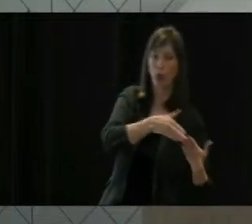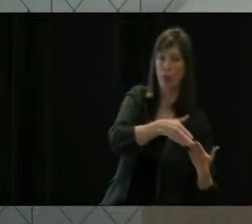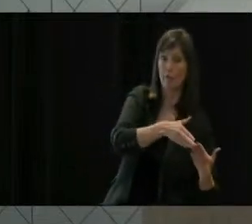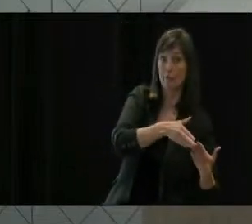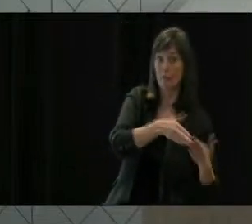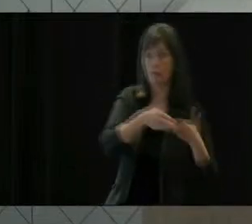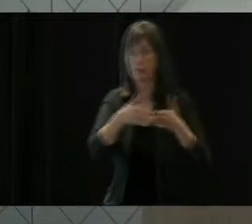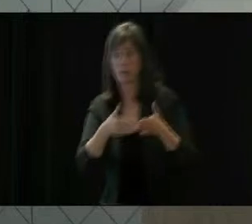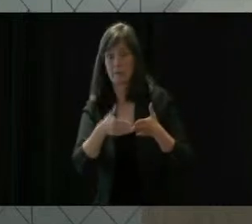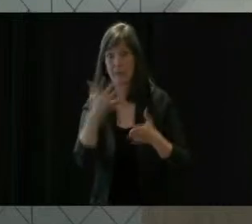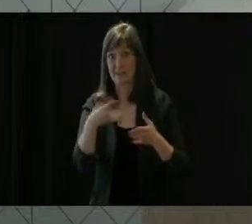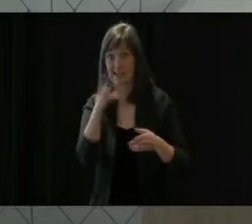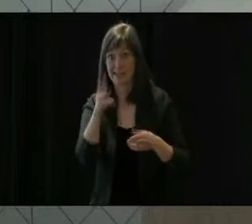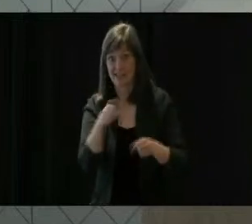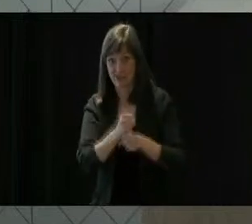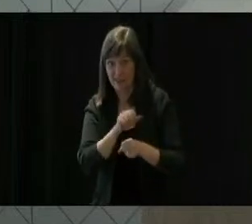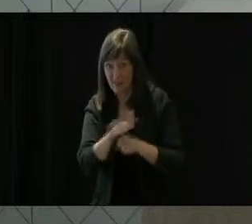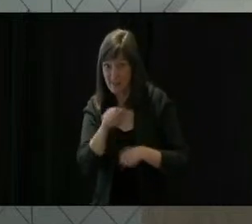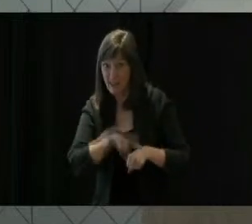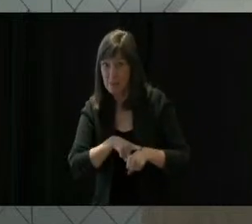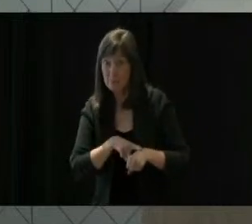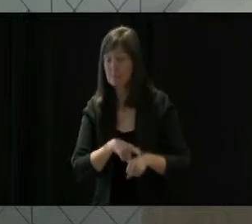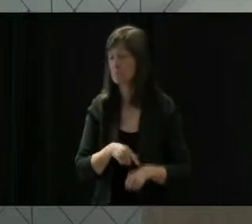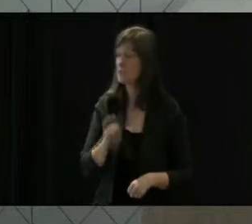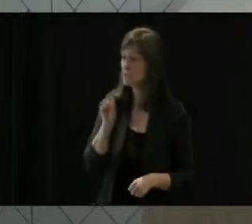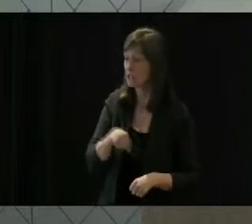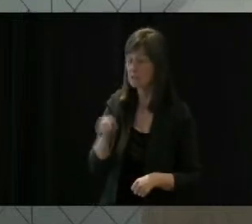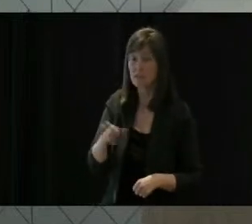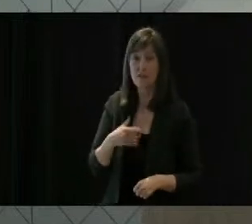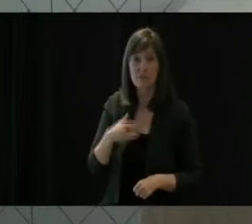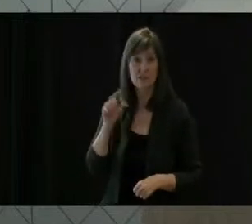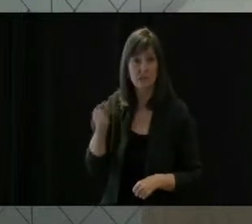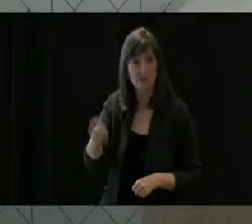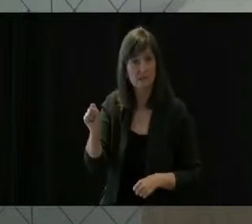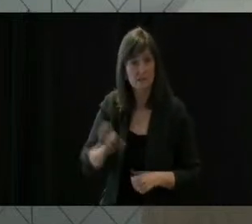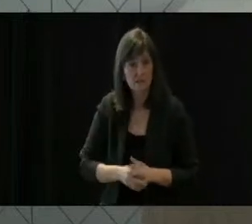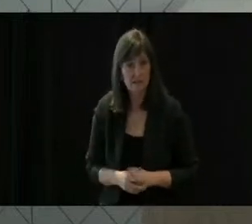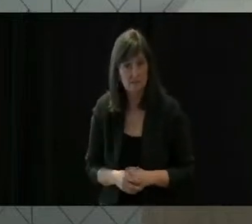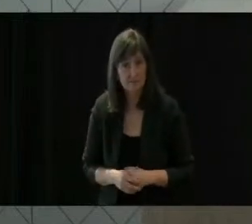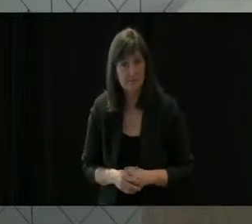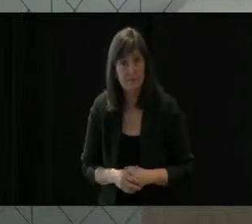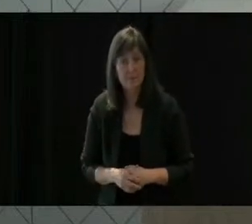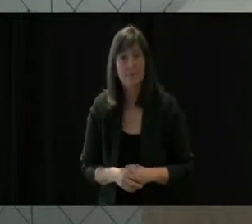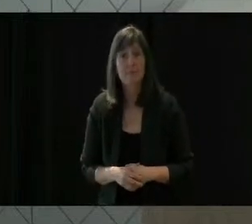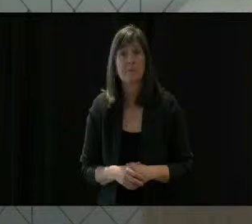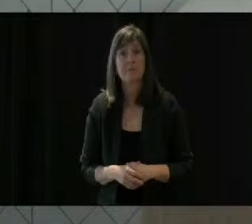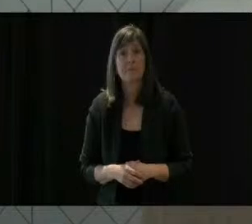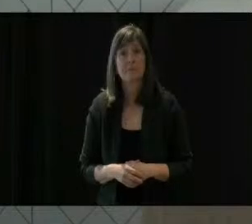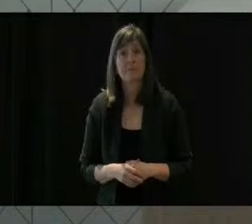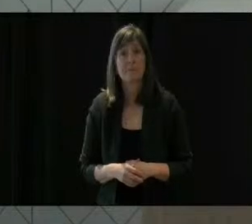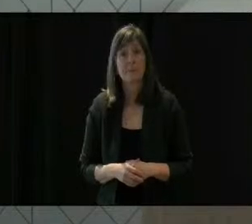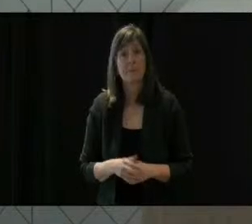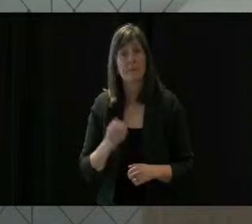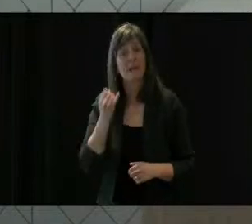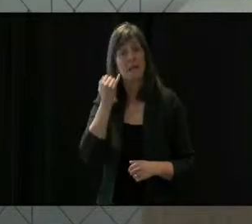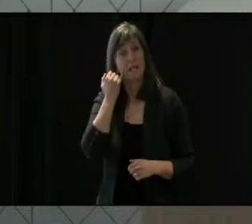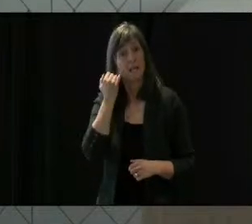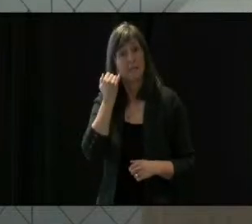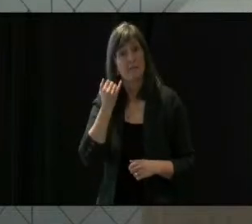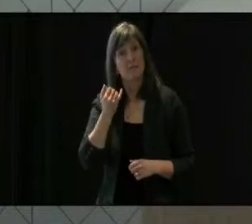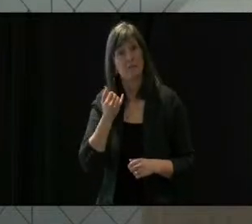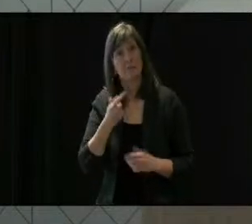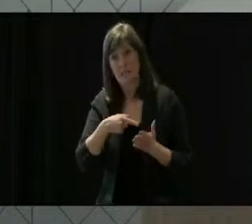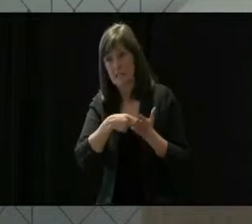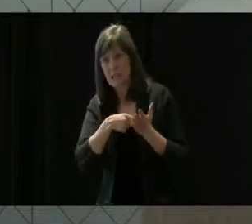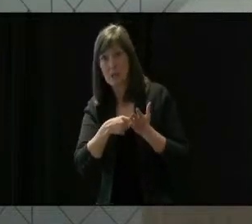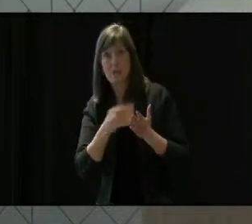Yes, I think so. As a matter of fact, you know, if we can reprofile our assets, let's